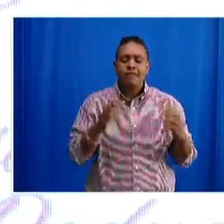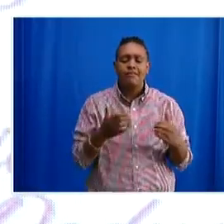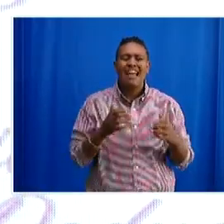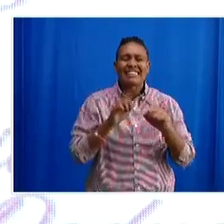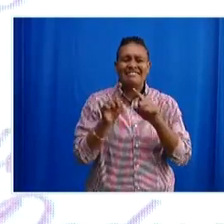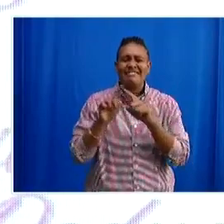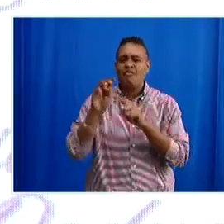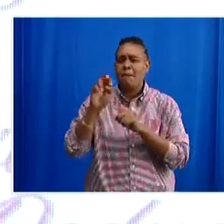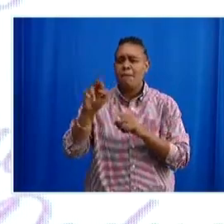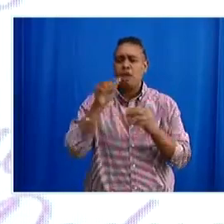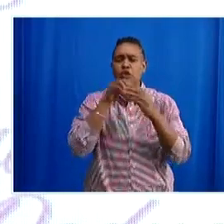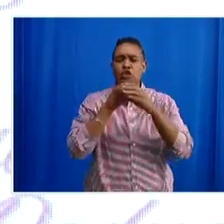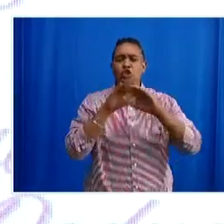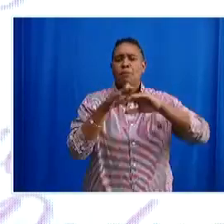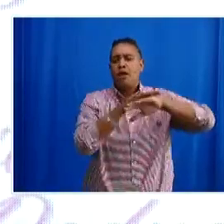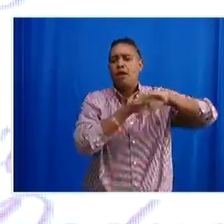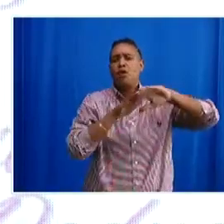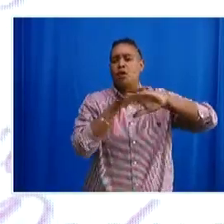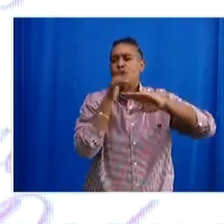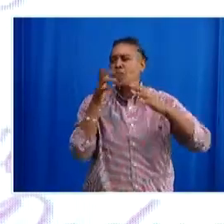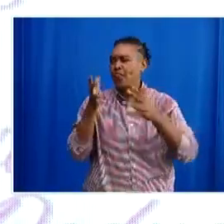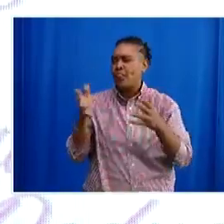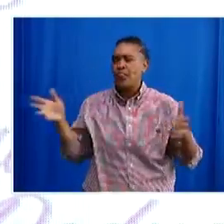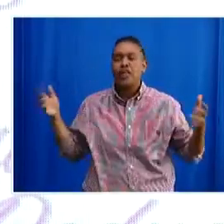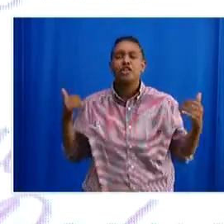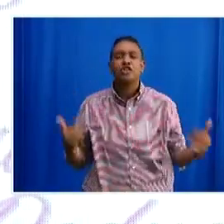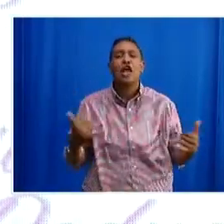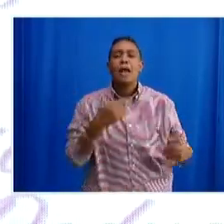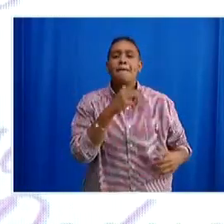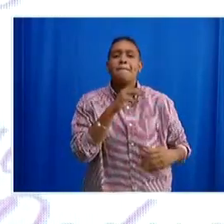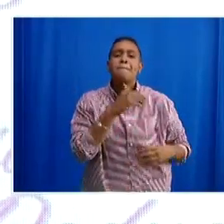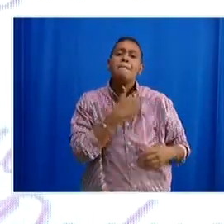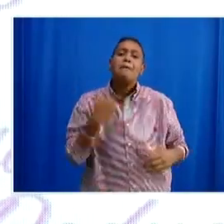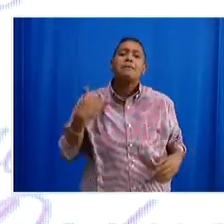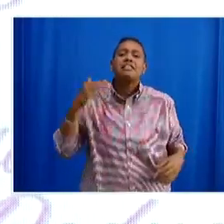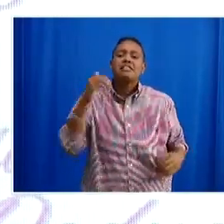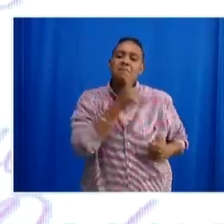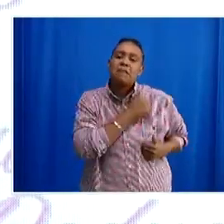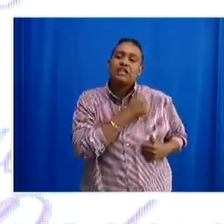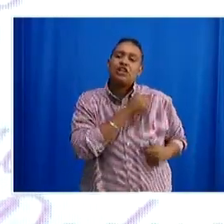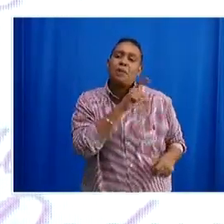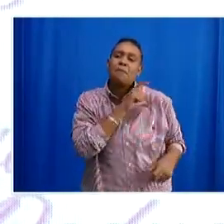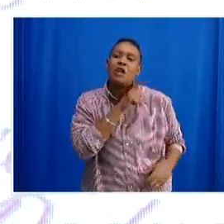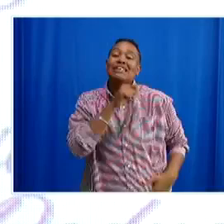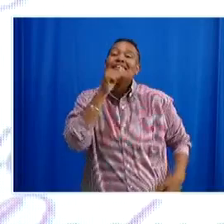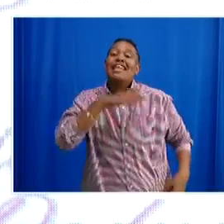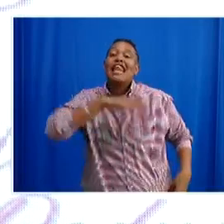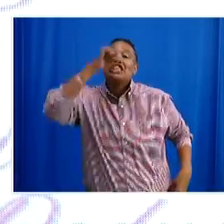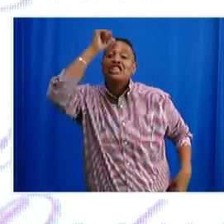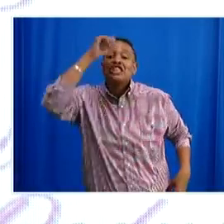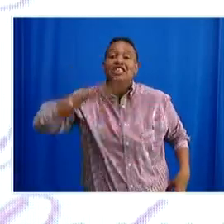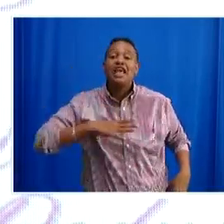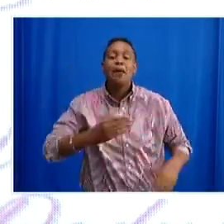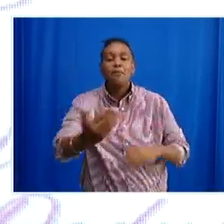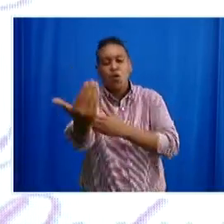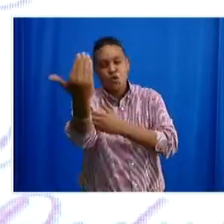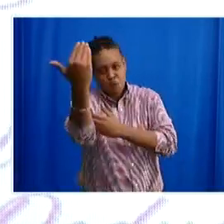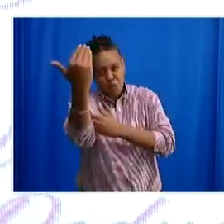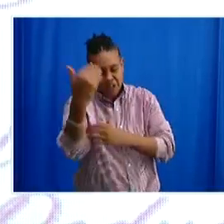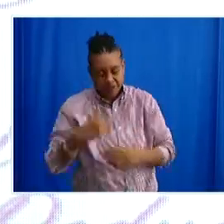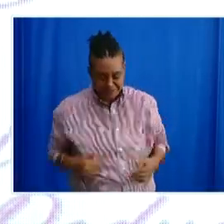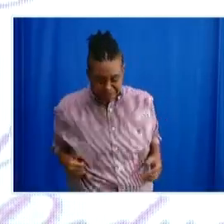mayors across Jamaica who are here today, members of the military, of the police, ladies and gentlemen, good morning.